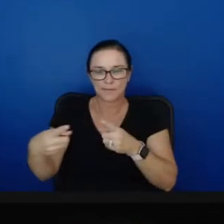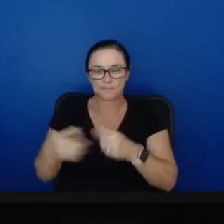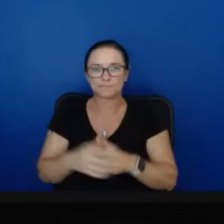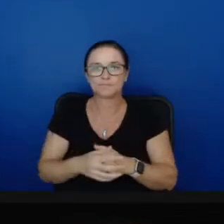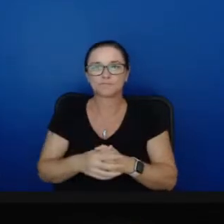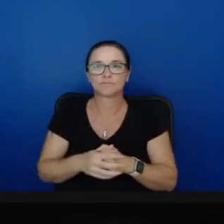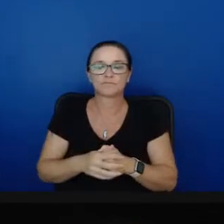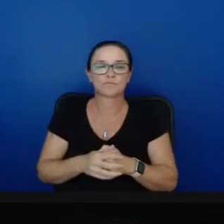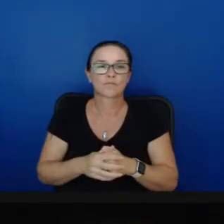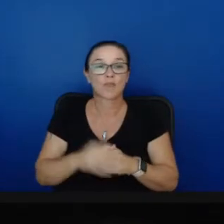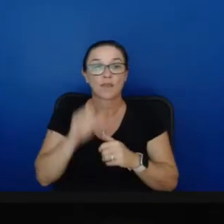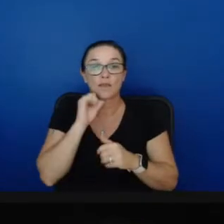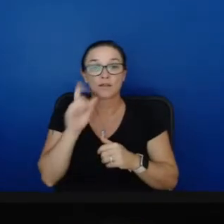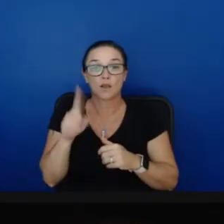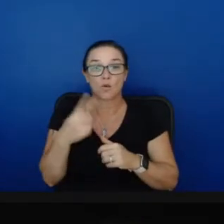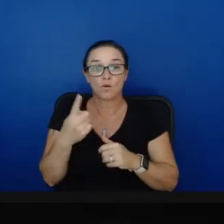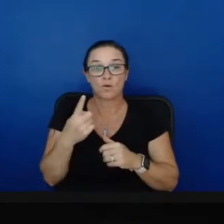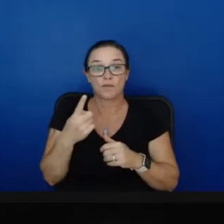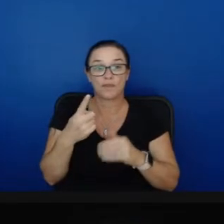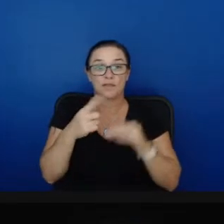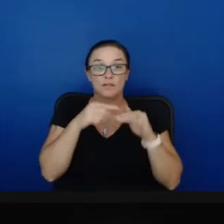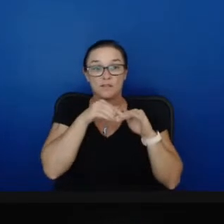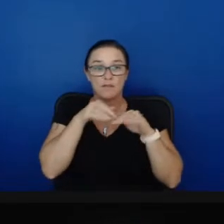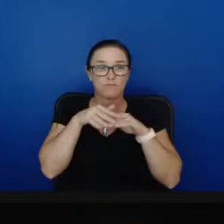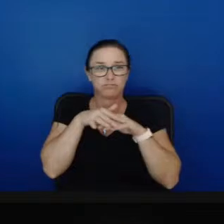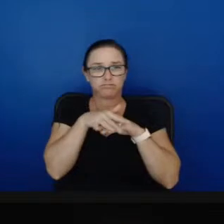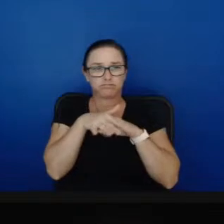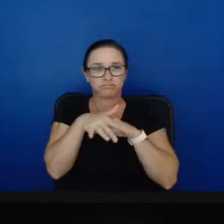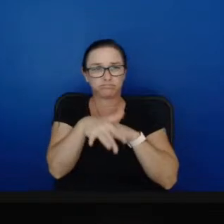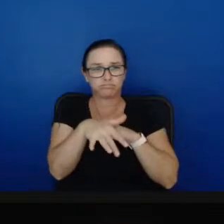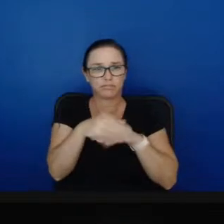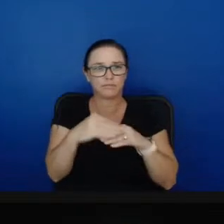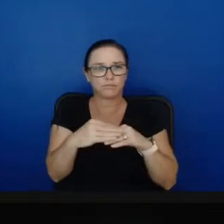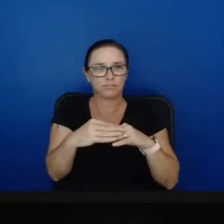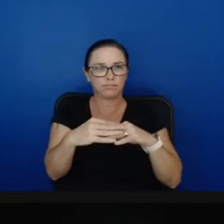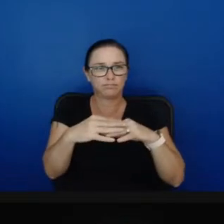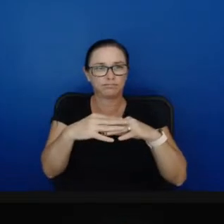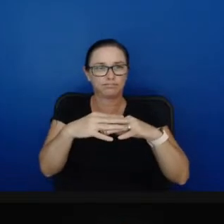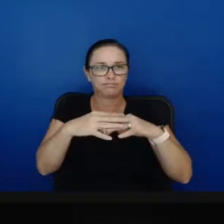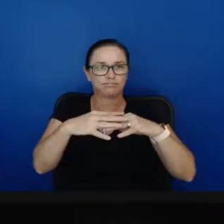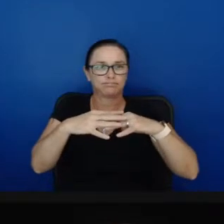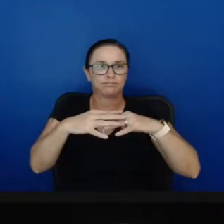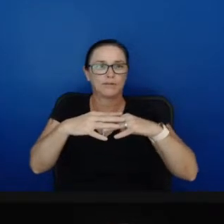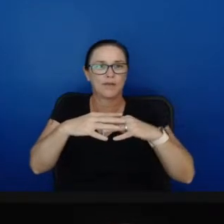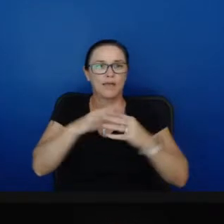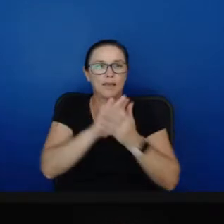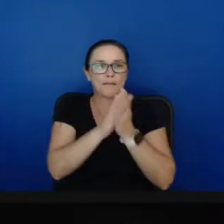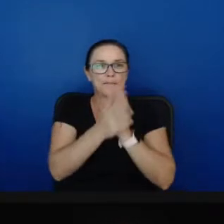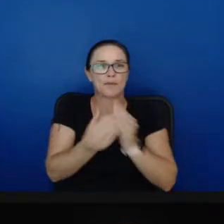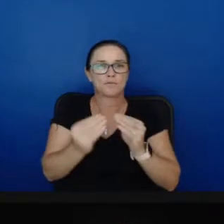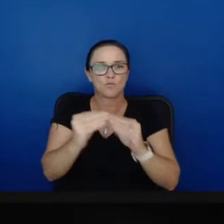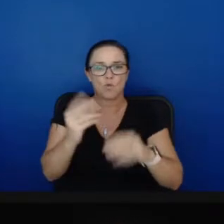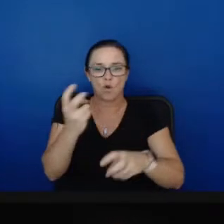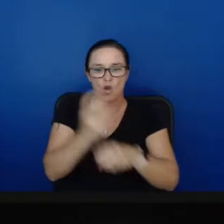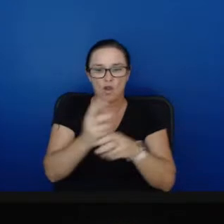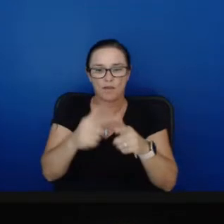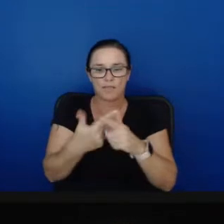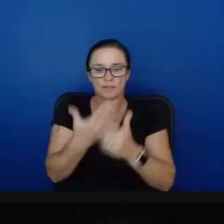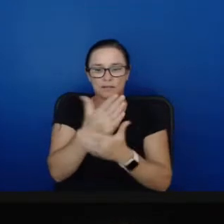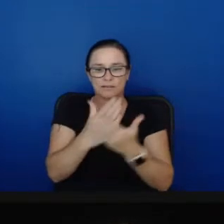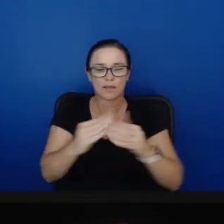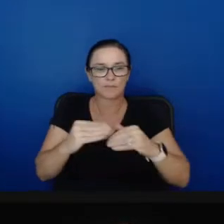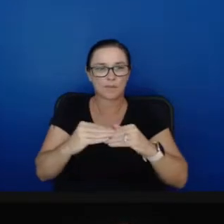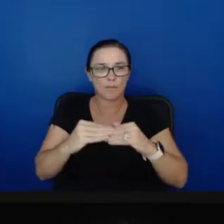Not only does that whole lava flow swell, inflate like a loaf of bread, as it hardens, certain parts of it can then pop up